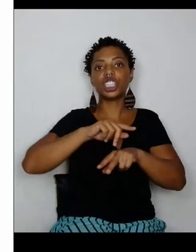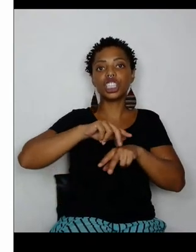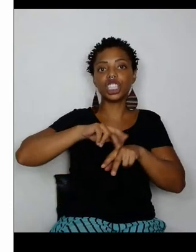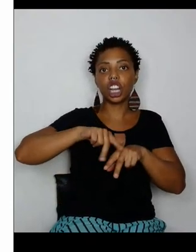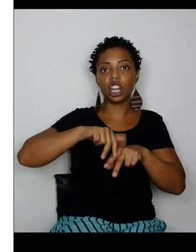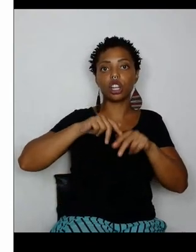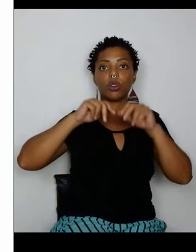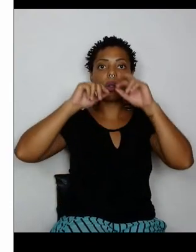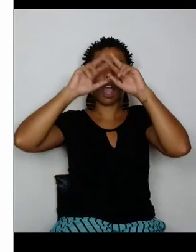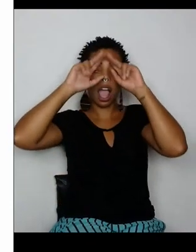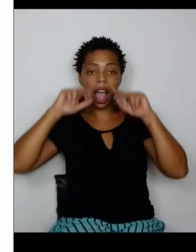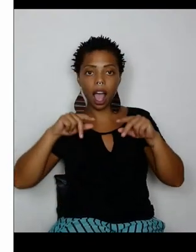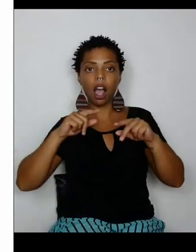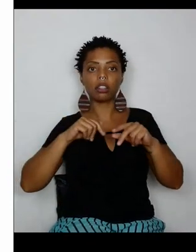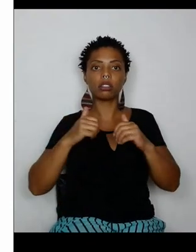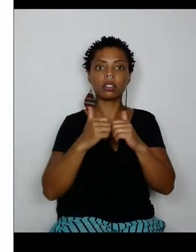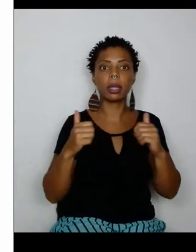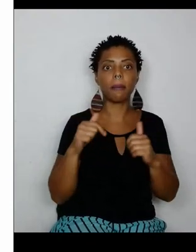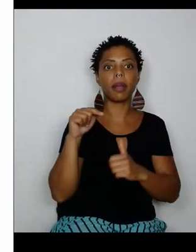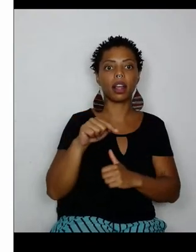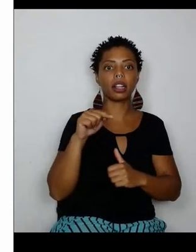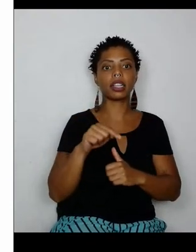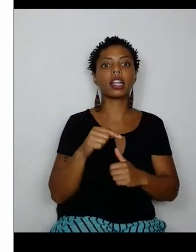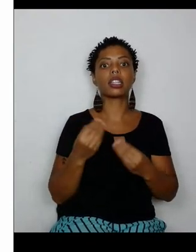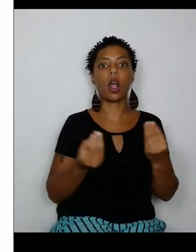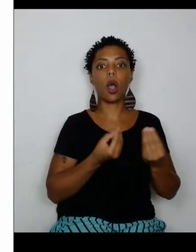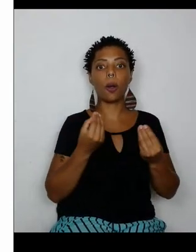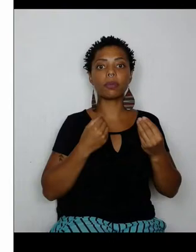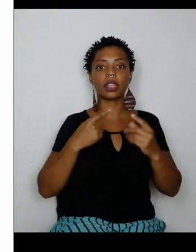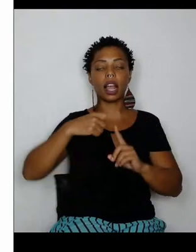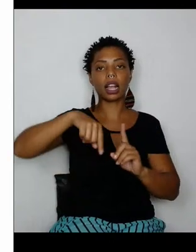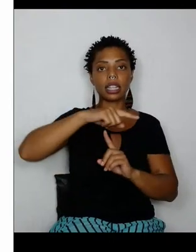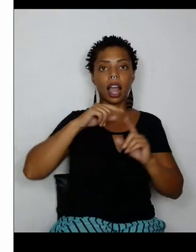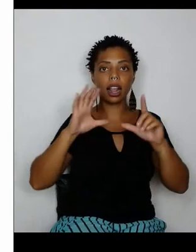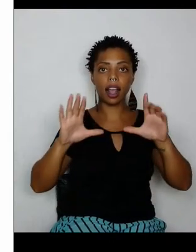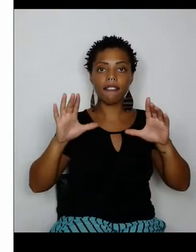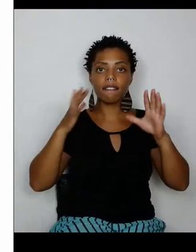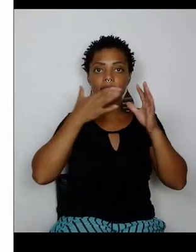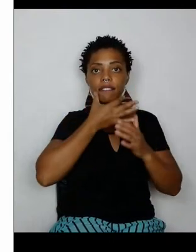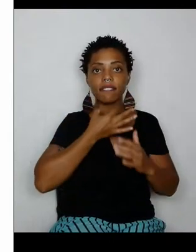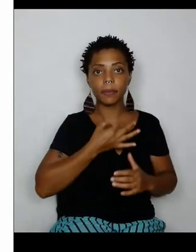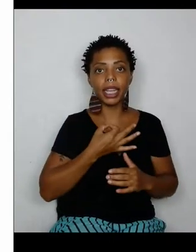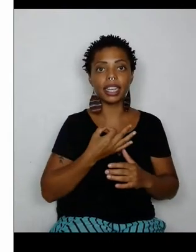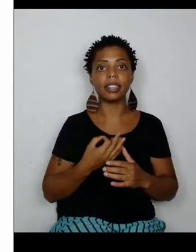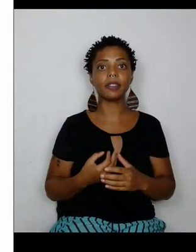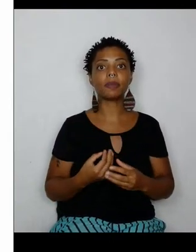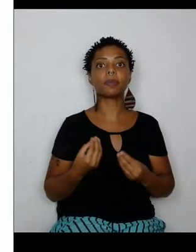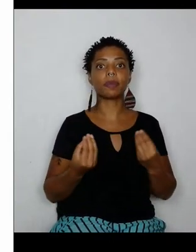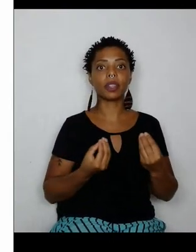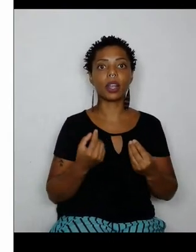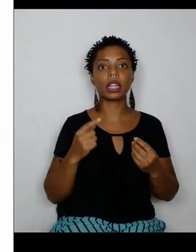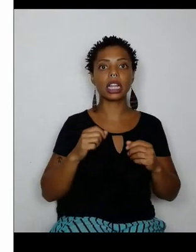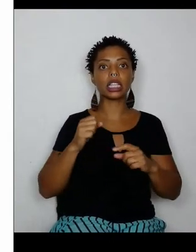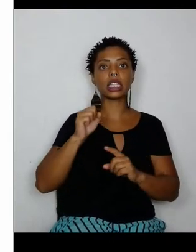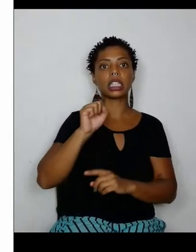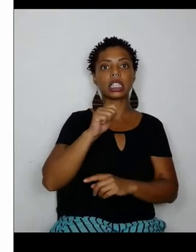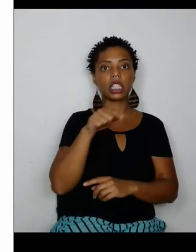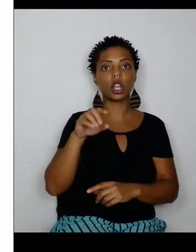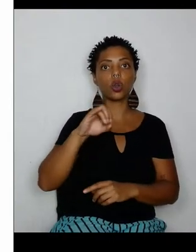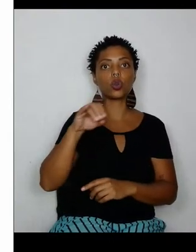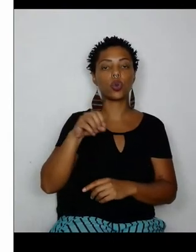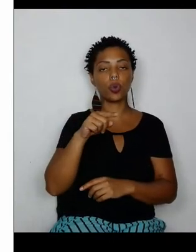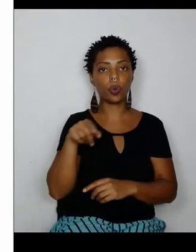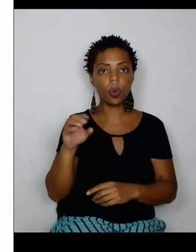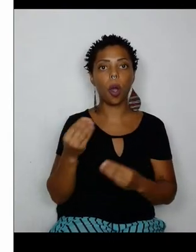holy face the head combines the iconographies of saint john the baptist and christ holy face a fusion a